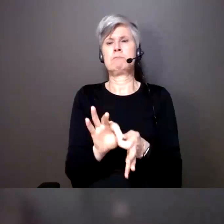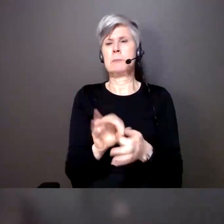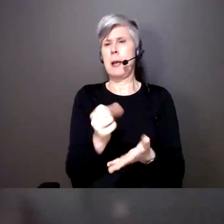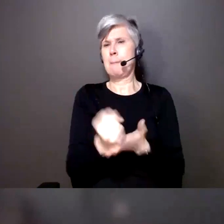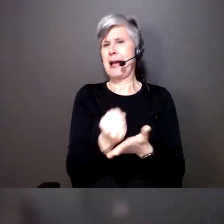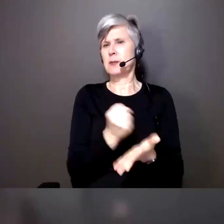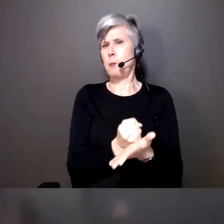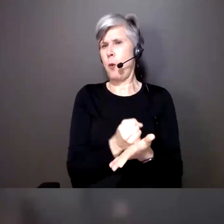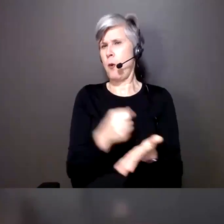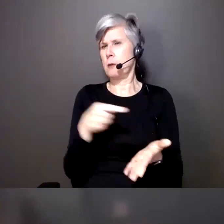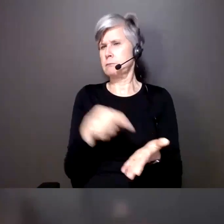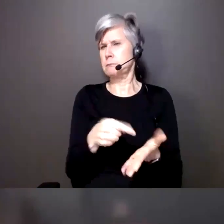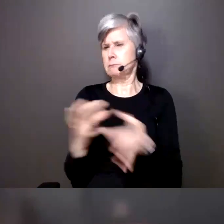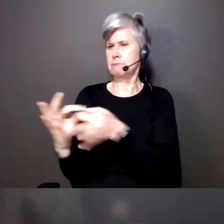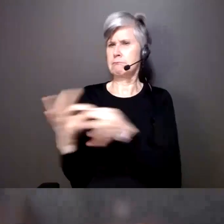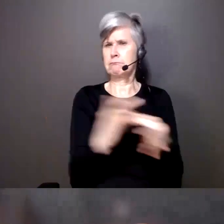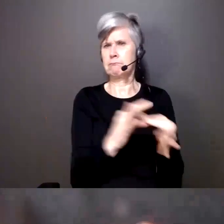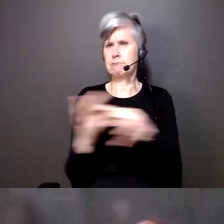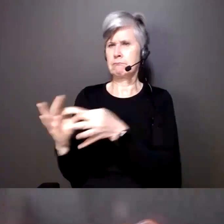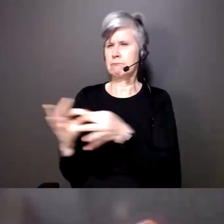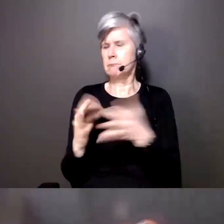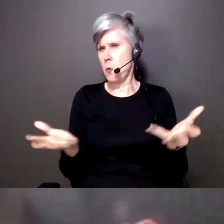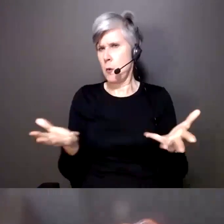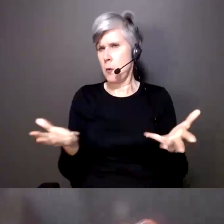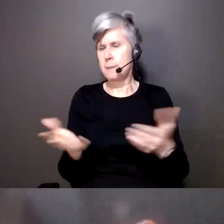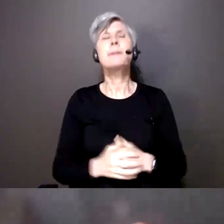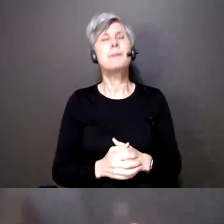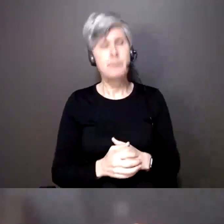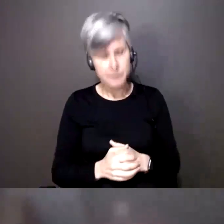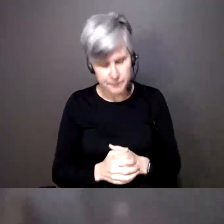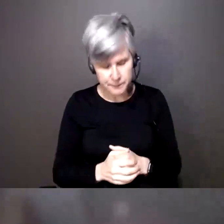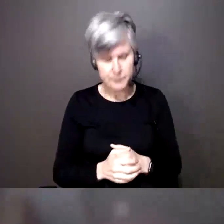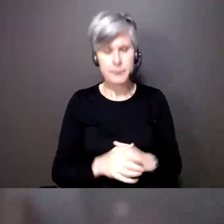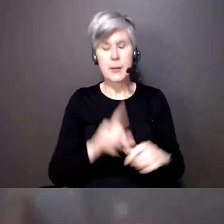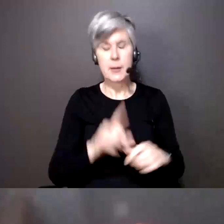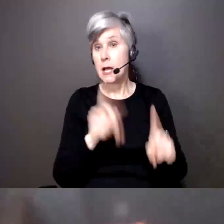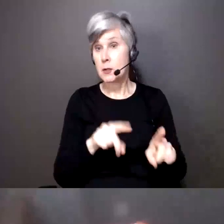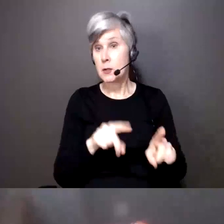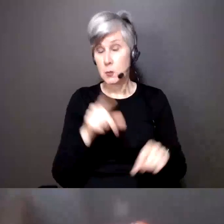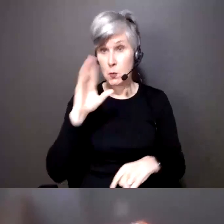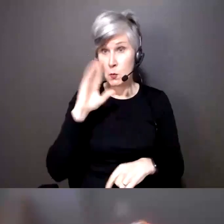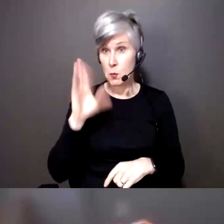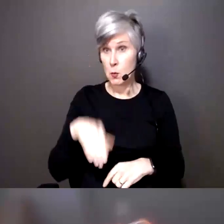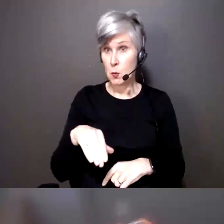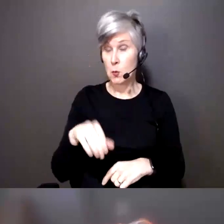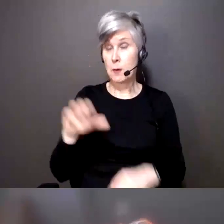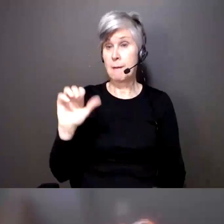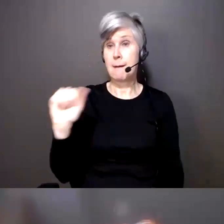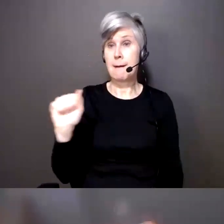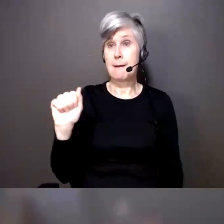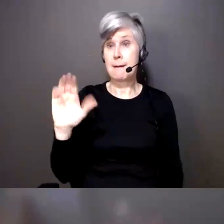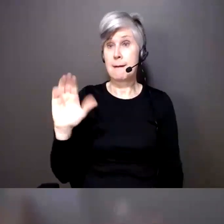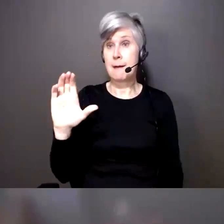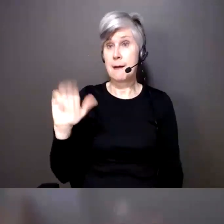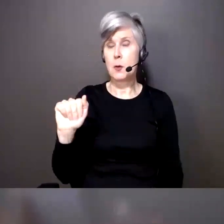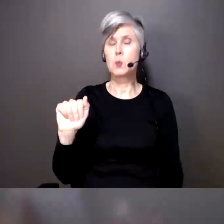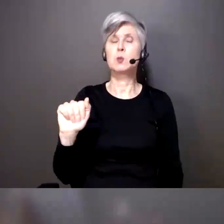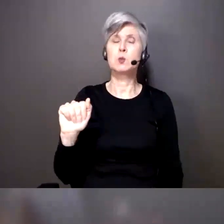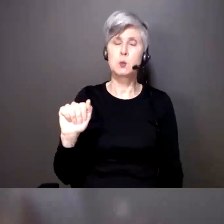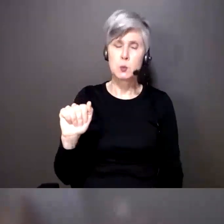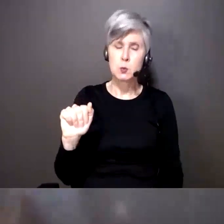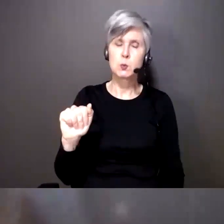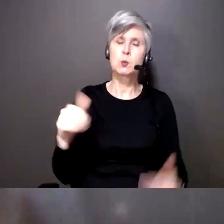So the Accessible Canada Act, as everyone knows, is an important piece of legislation. What I